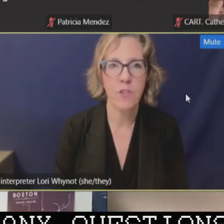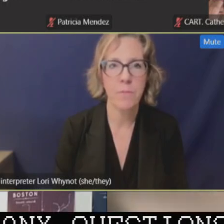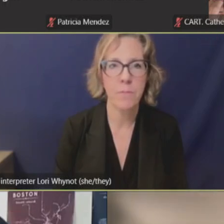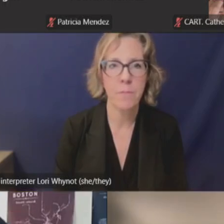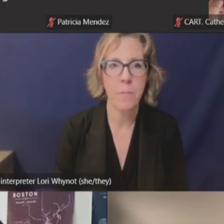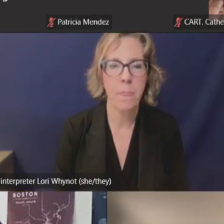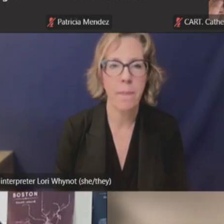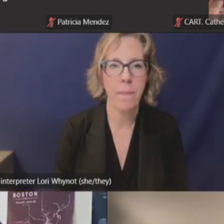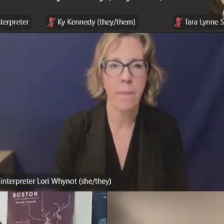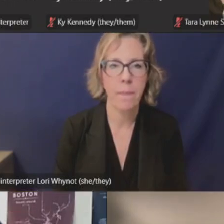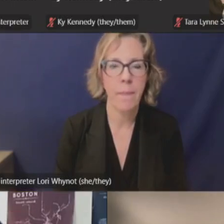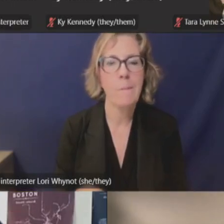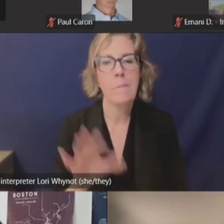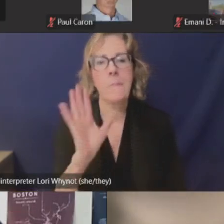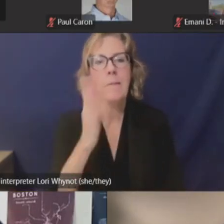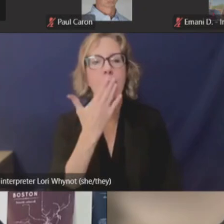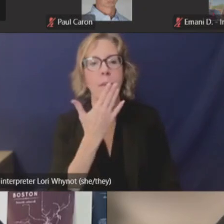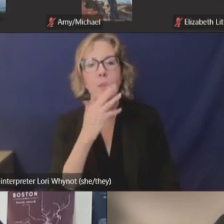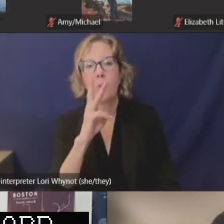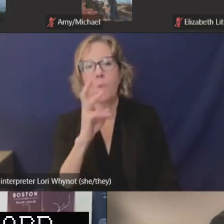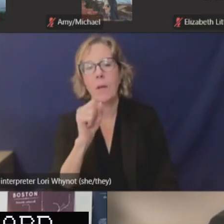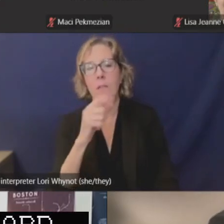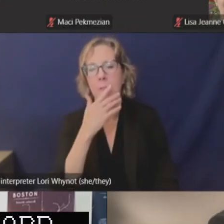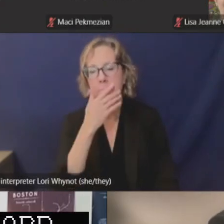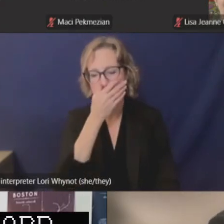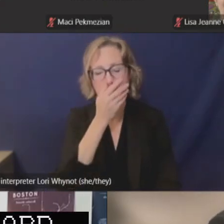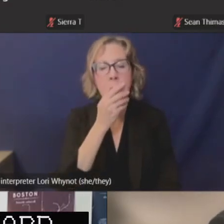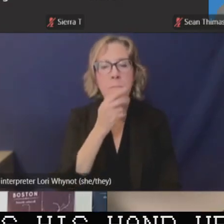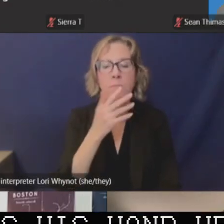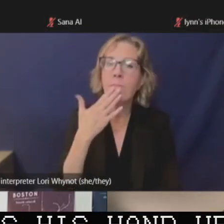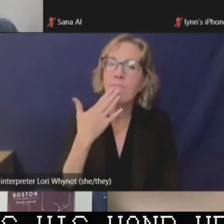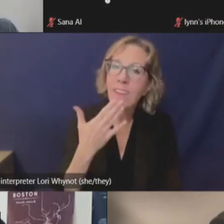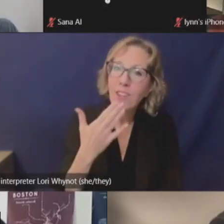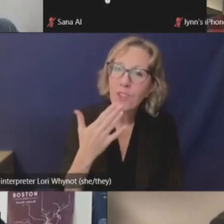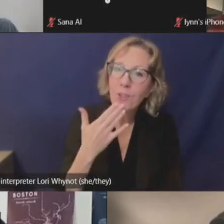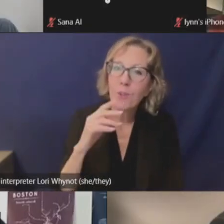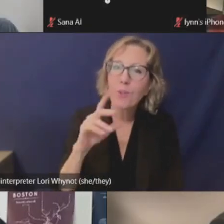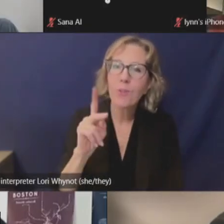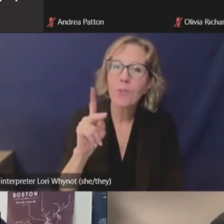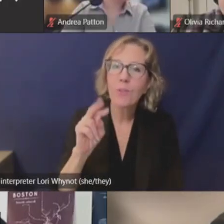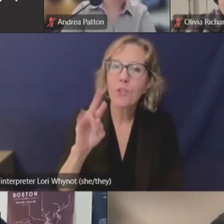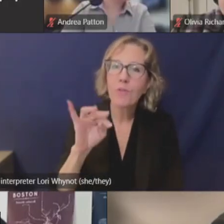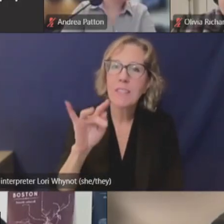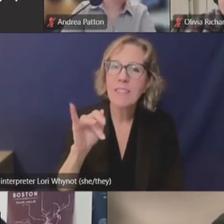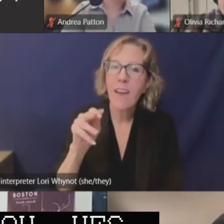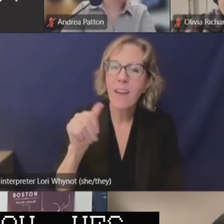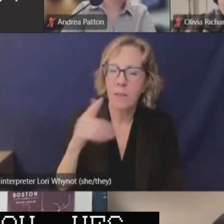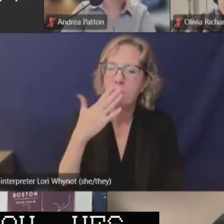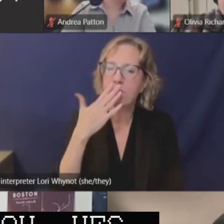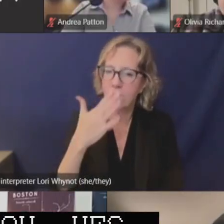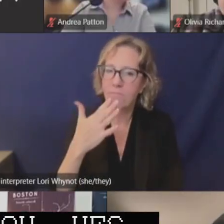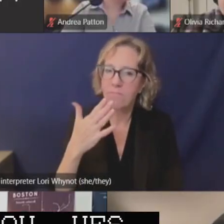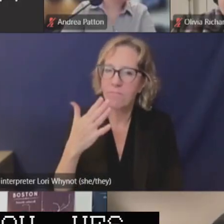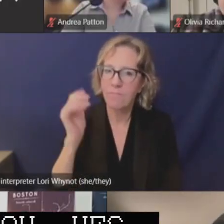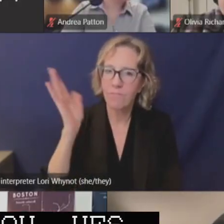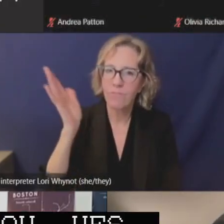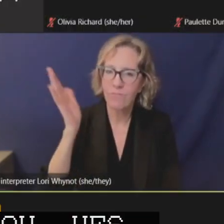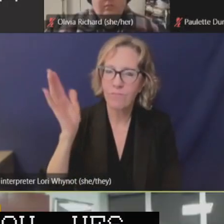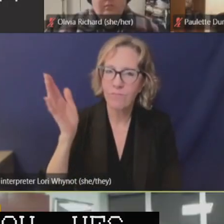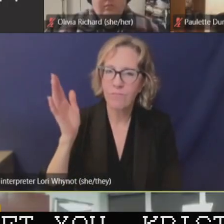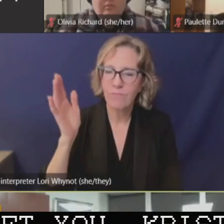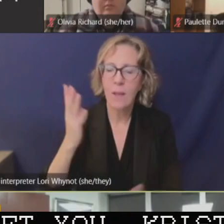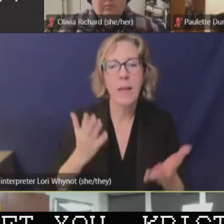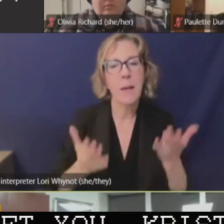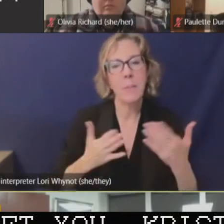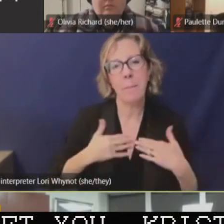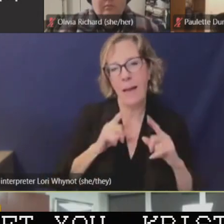ahead, Richard. Yeah. Thank you, Wes. Christiana, nice to meet you. Thanks for your presentation. Not exactly responsive to what you were asking about